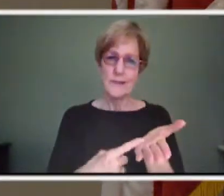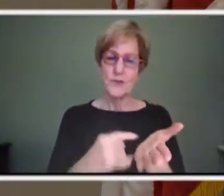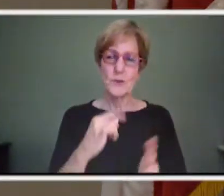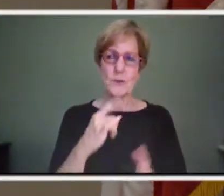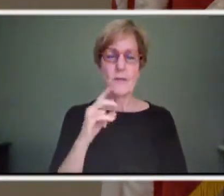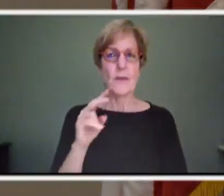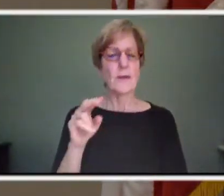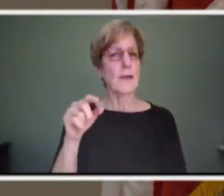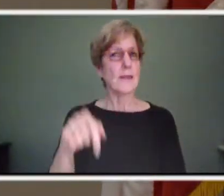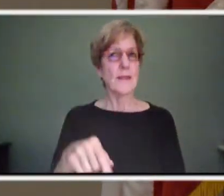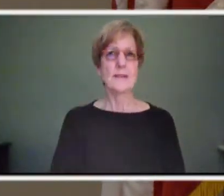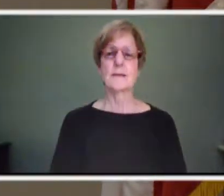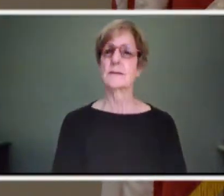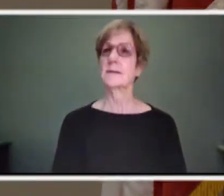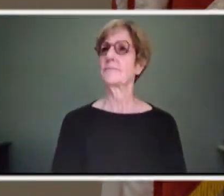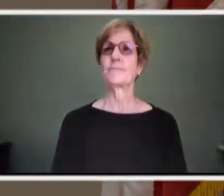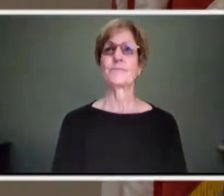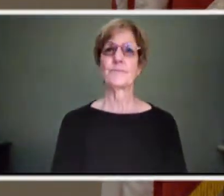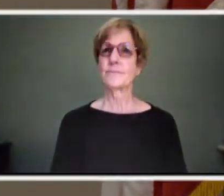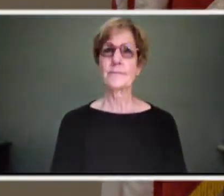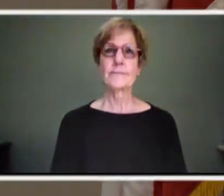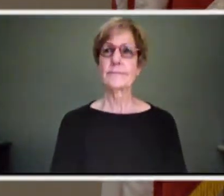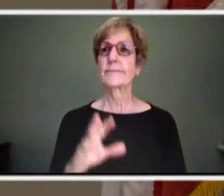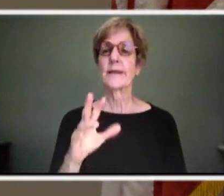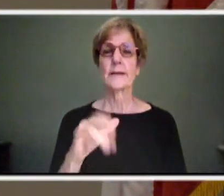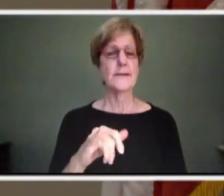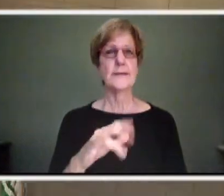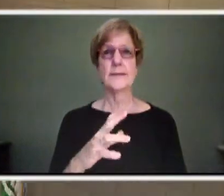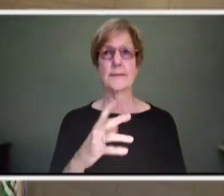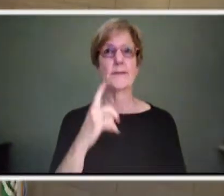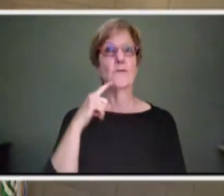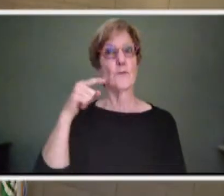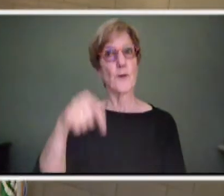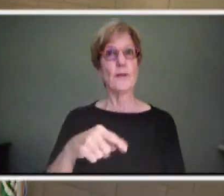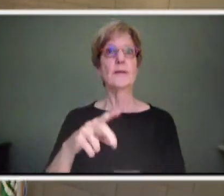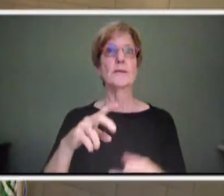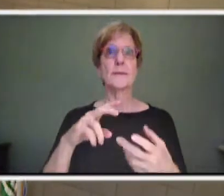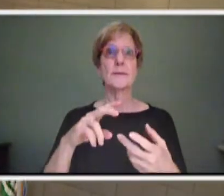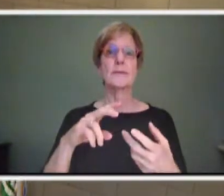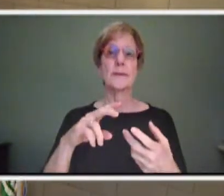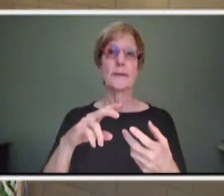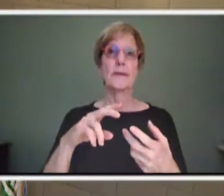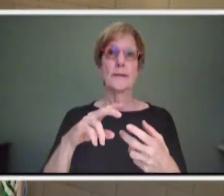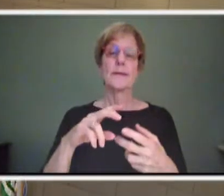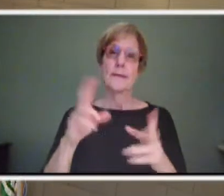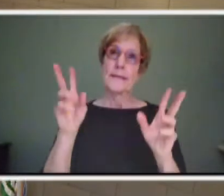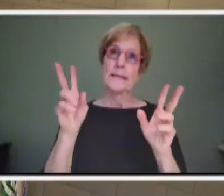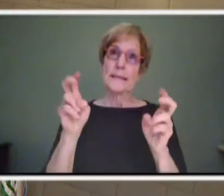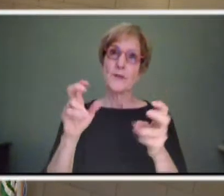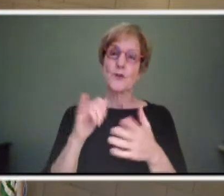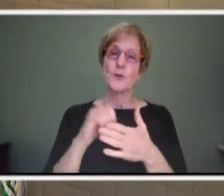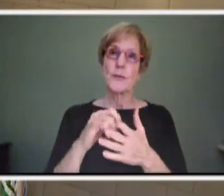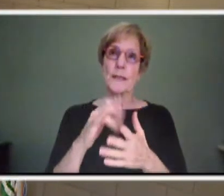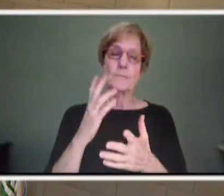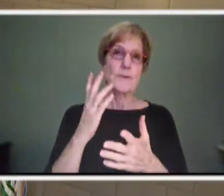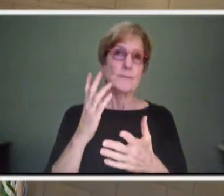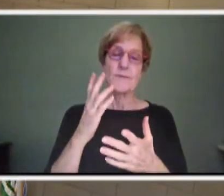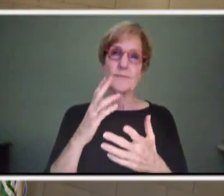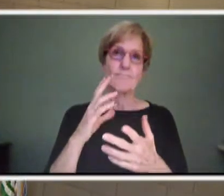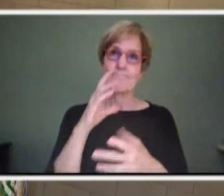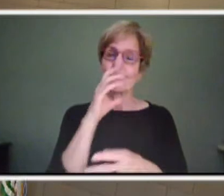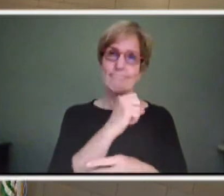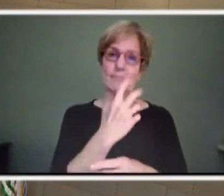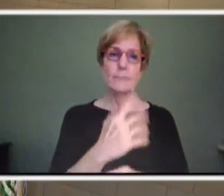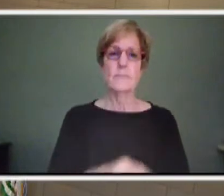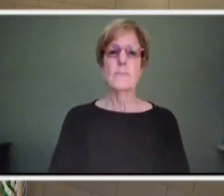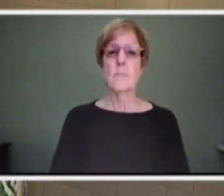is, we've missed the ball for this particular one. Thank you, Ms. Anderson. Thank you, Mayor Pro Tem. If I